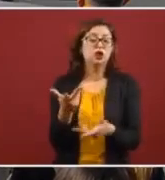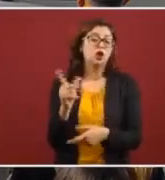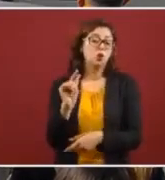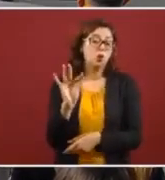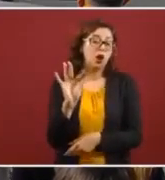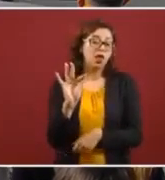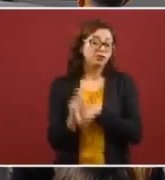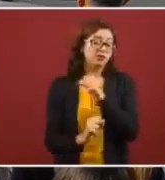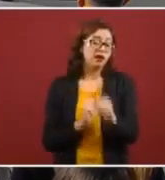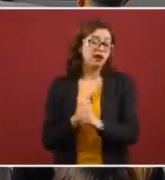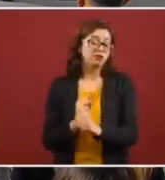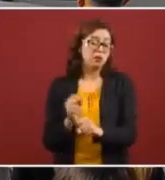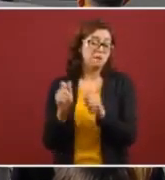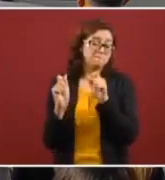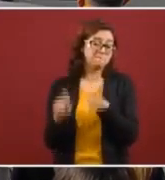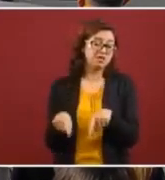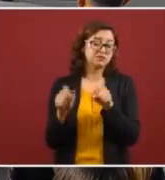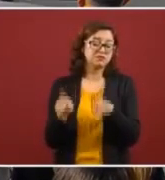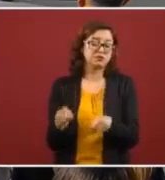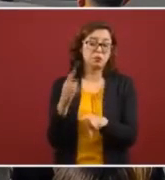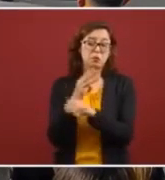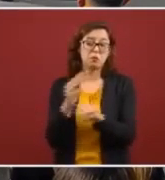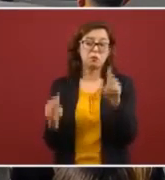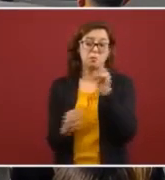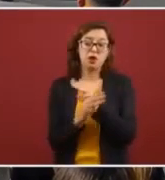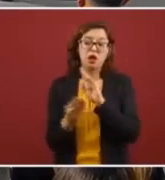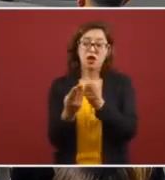Some of them have been working 40 years.